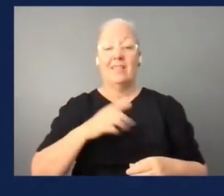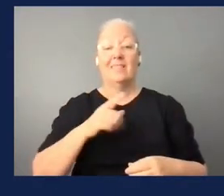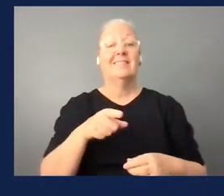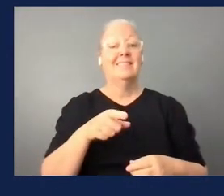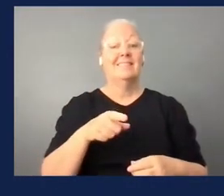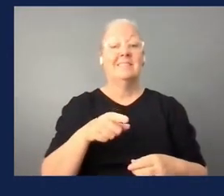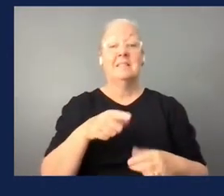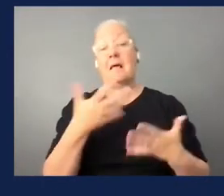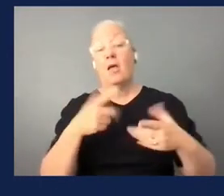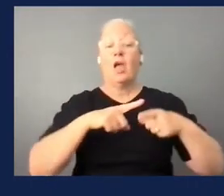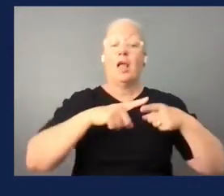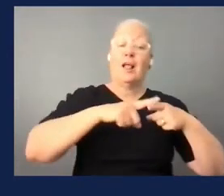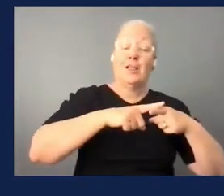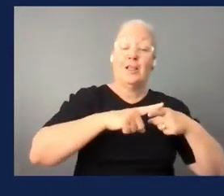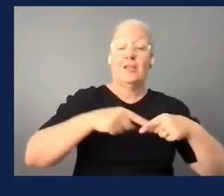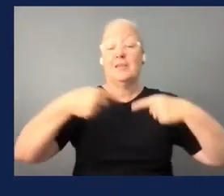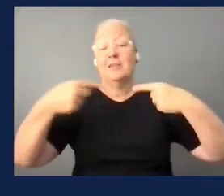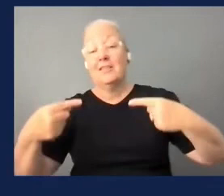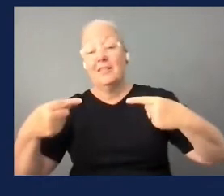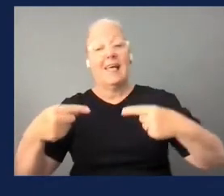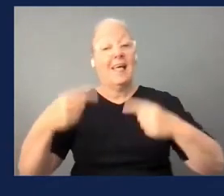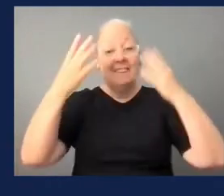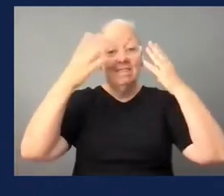see. That would be fun.